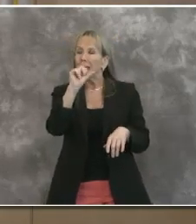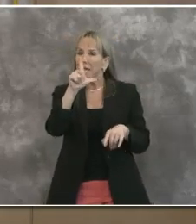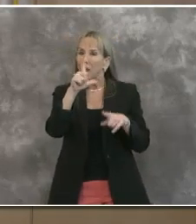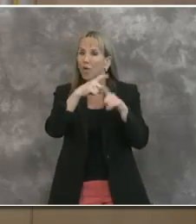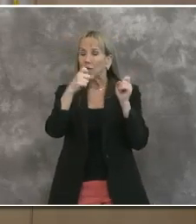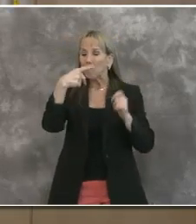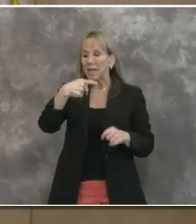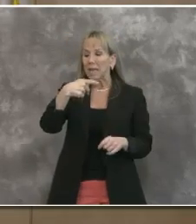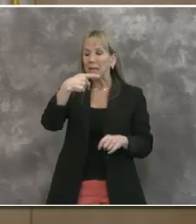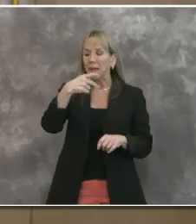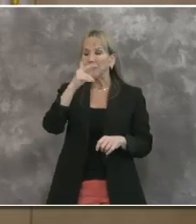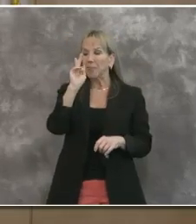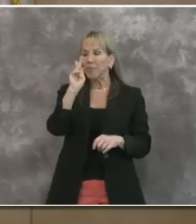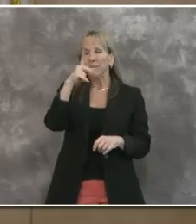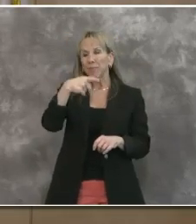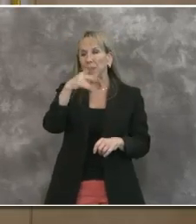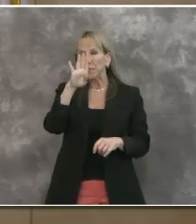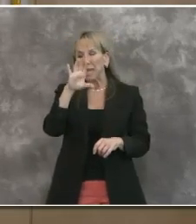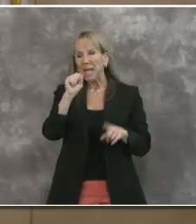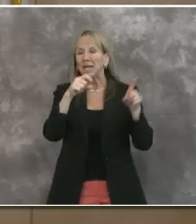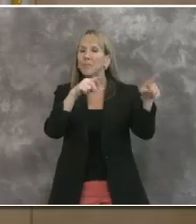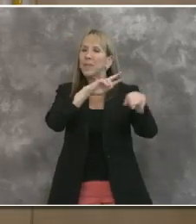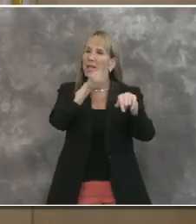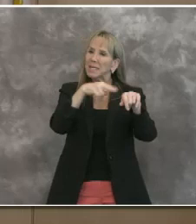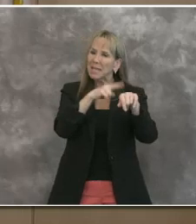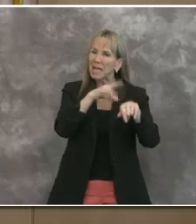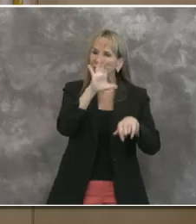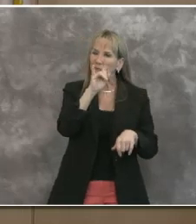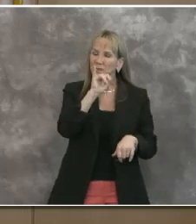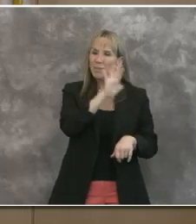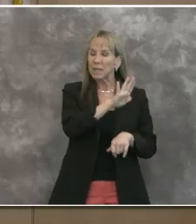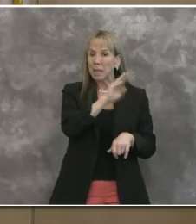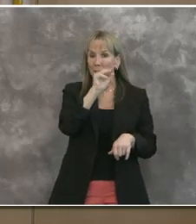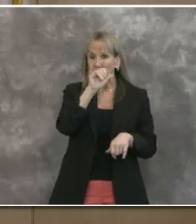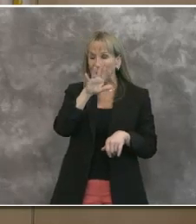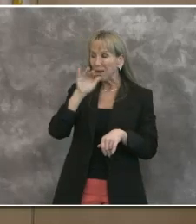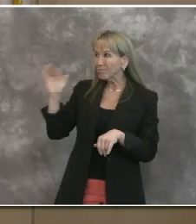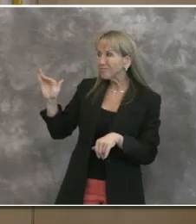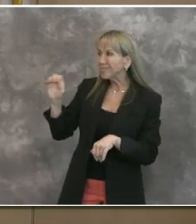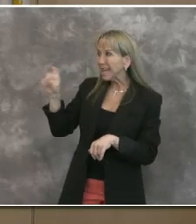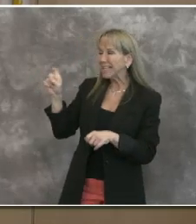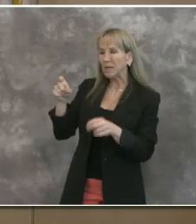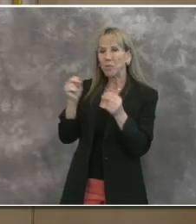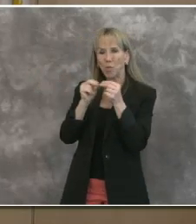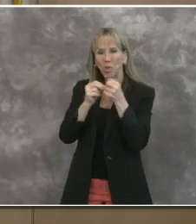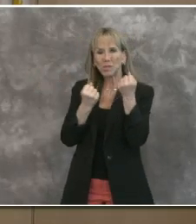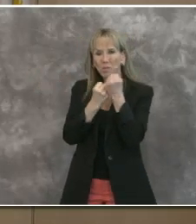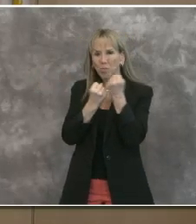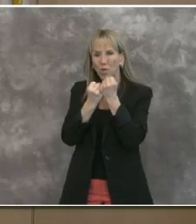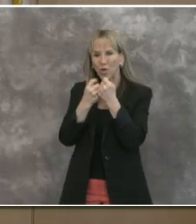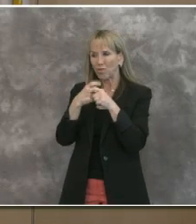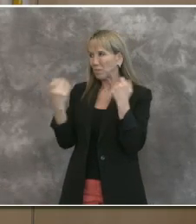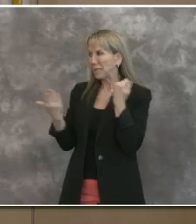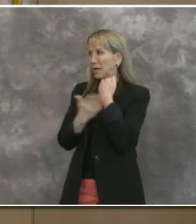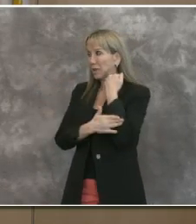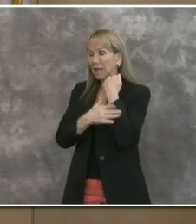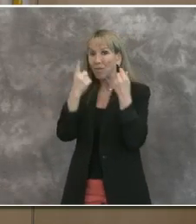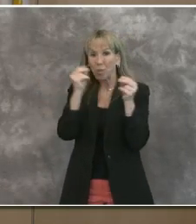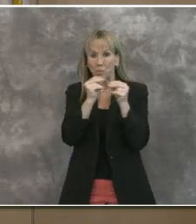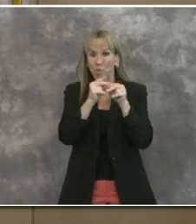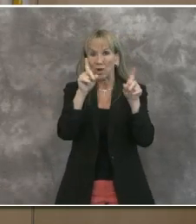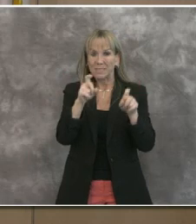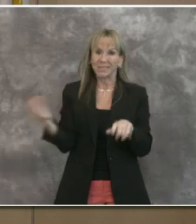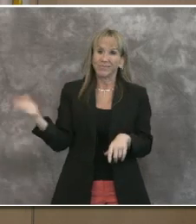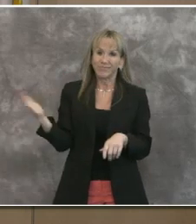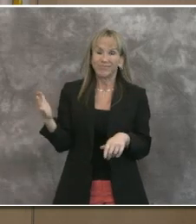Mayor Sotelo Solis of National City called on more support from the county to increase testing. Will the county provide that, and